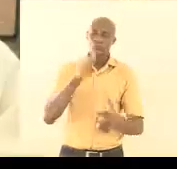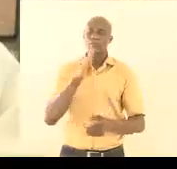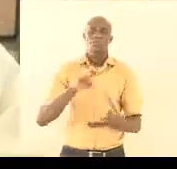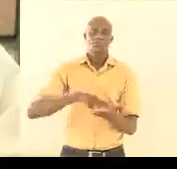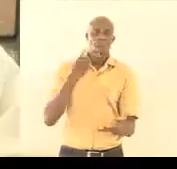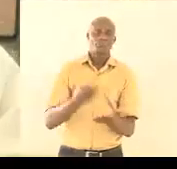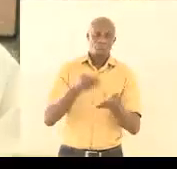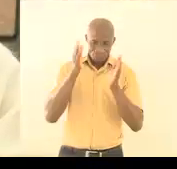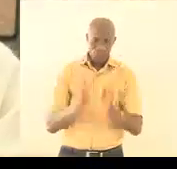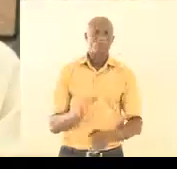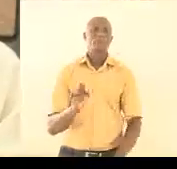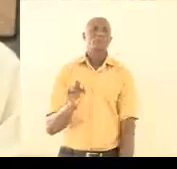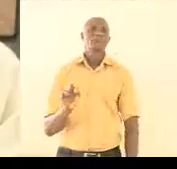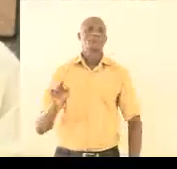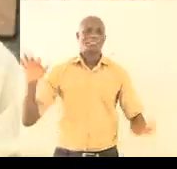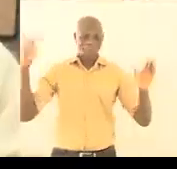witnesses.